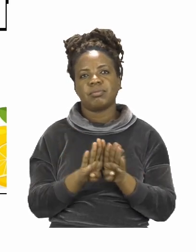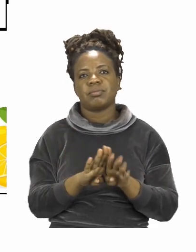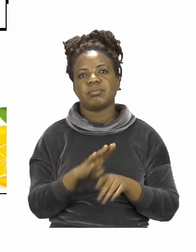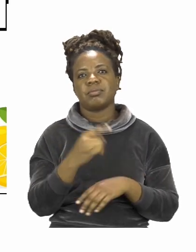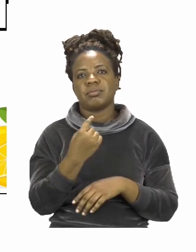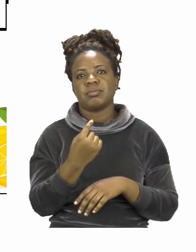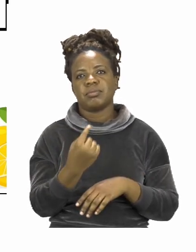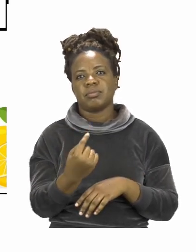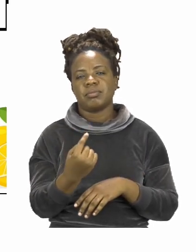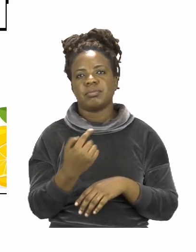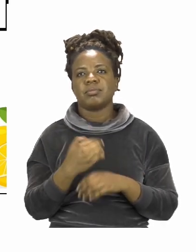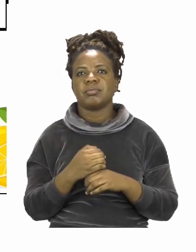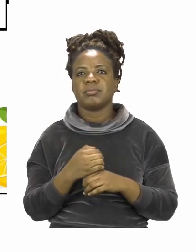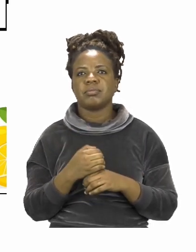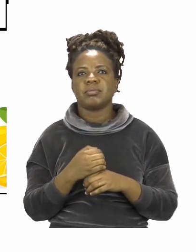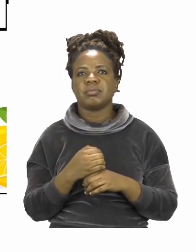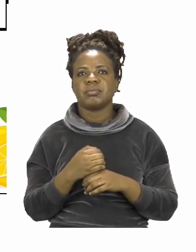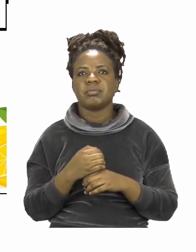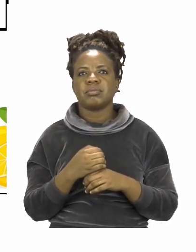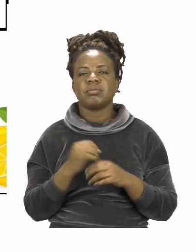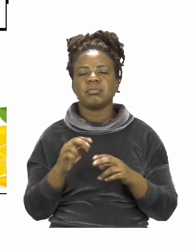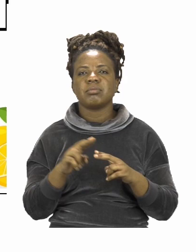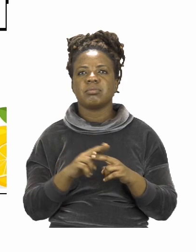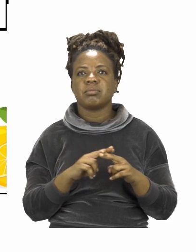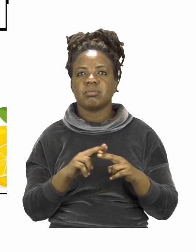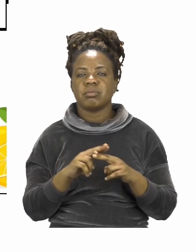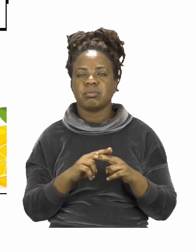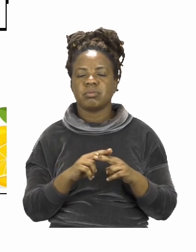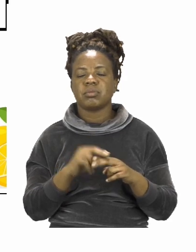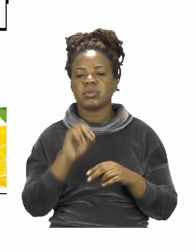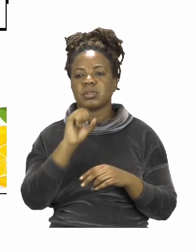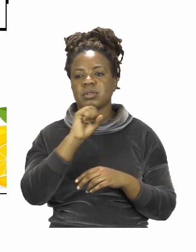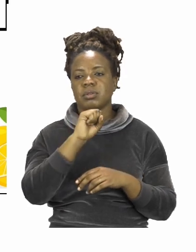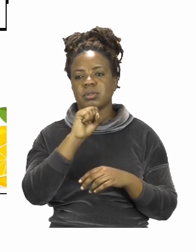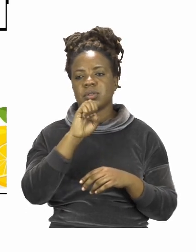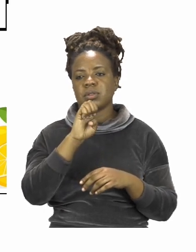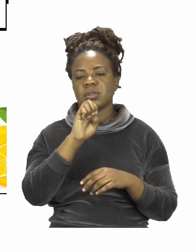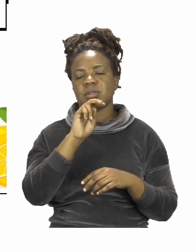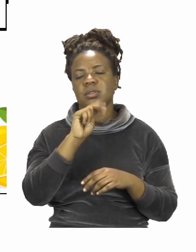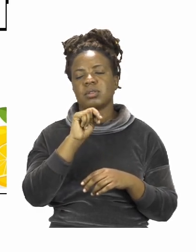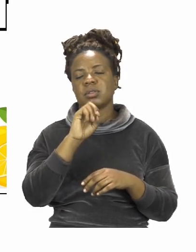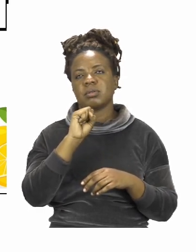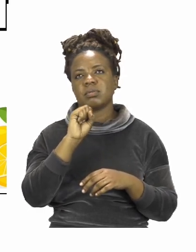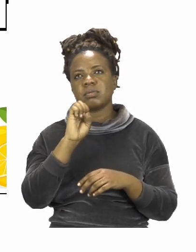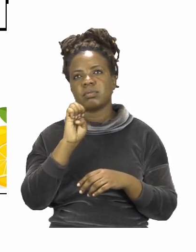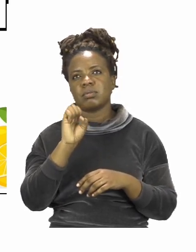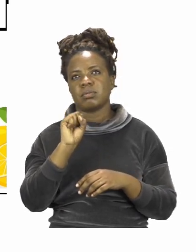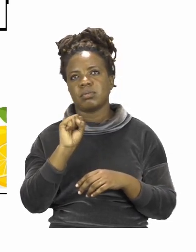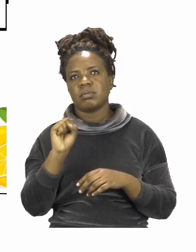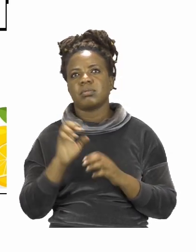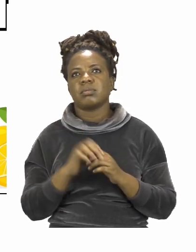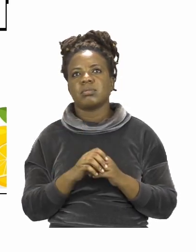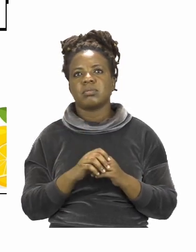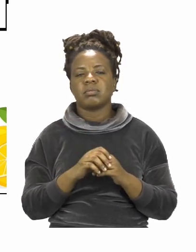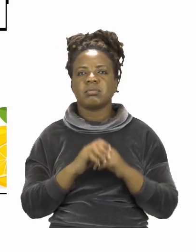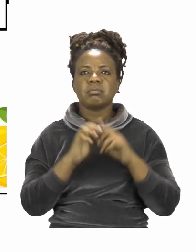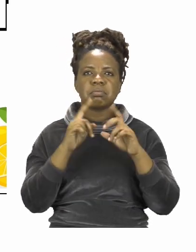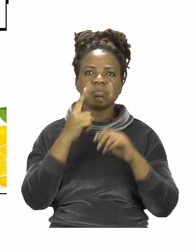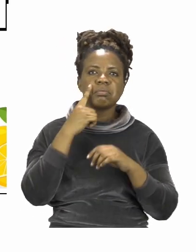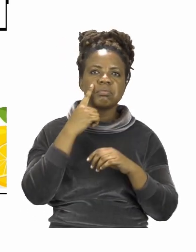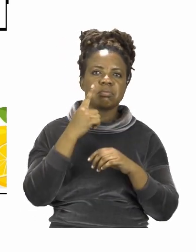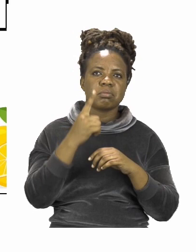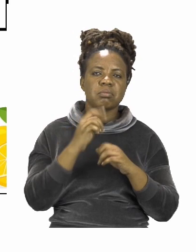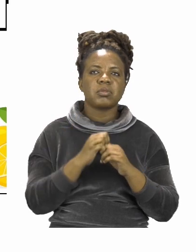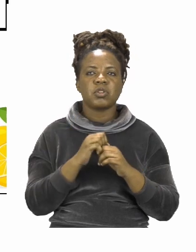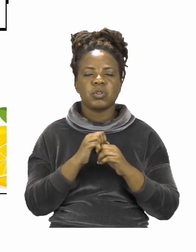You're going to use the senses that we talked about before and the picture so that you can choose the correct one.